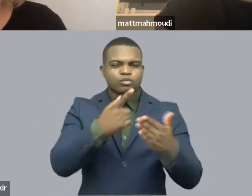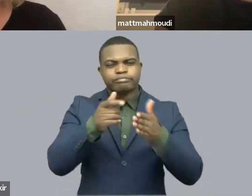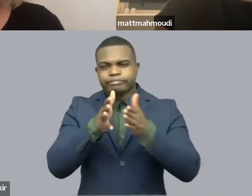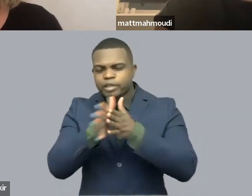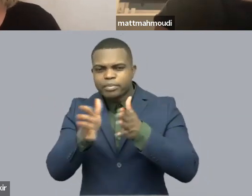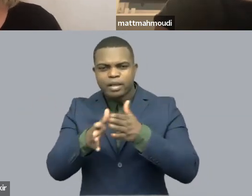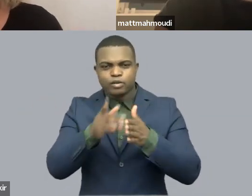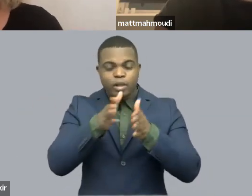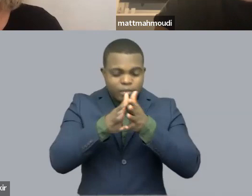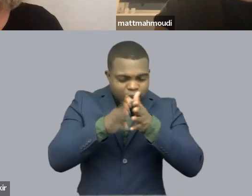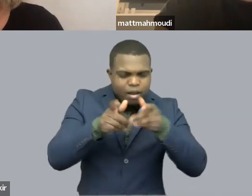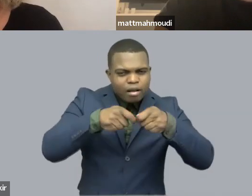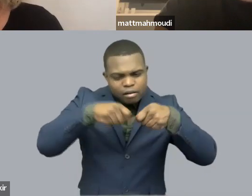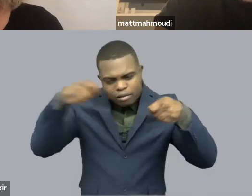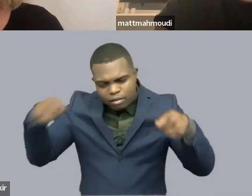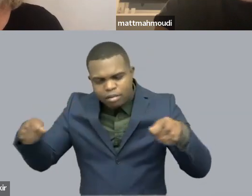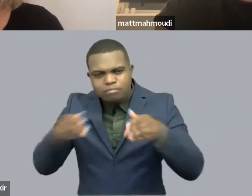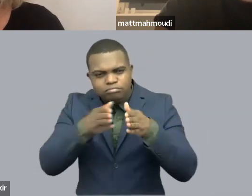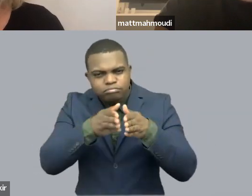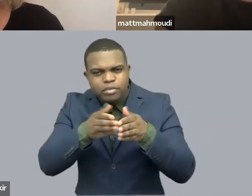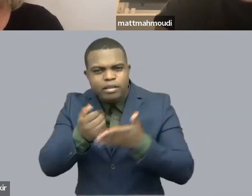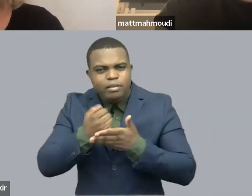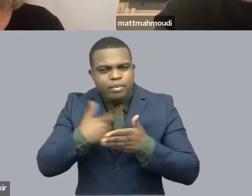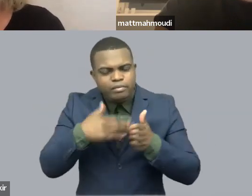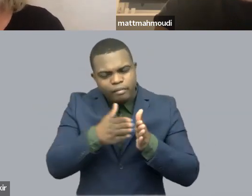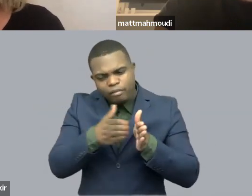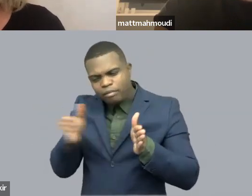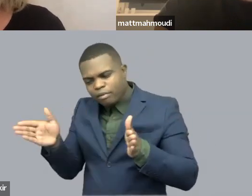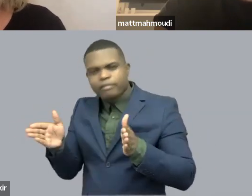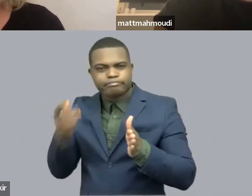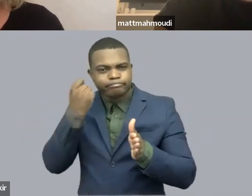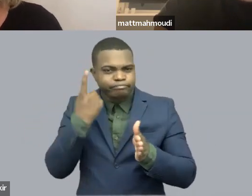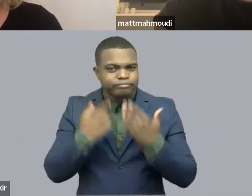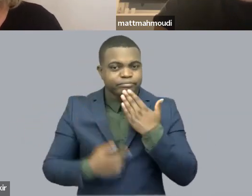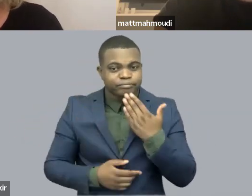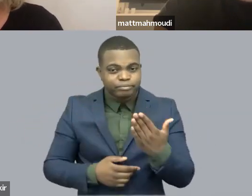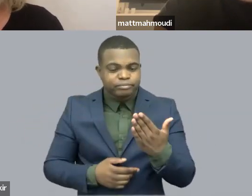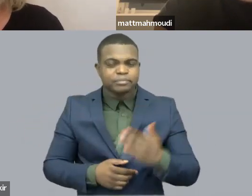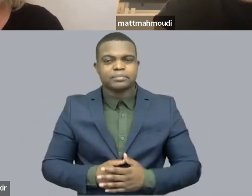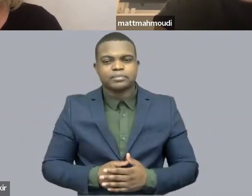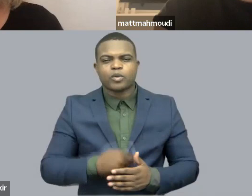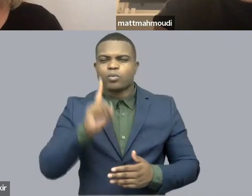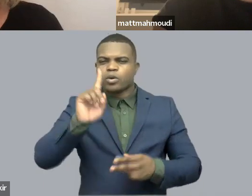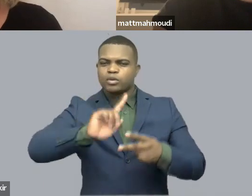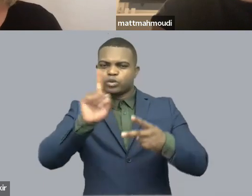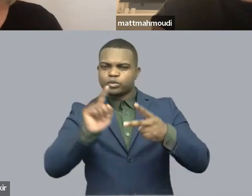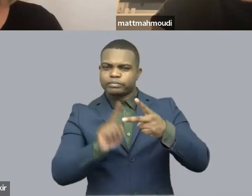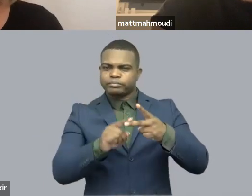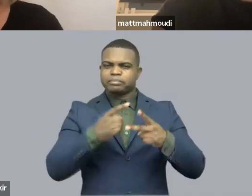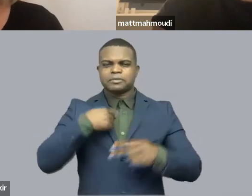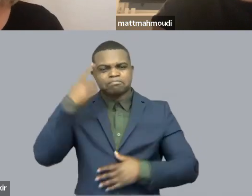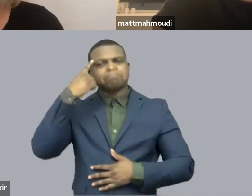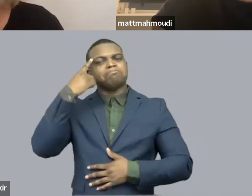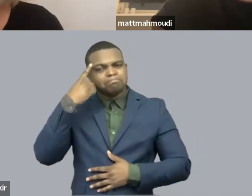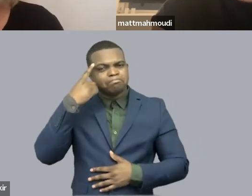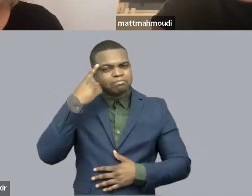surveillance by way of spyware, and mass and discriminatory surveillance by way of biometrics. Are there similar solutions